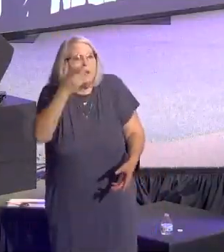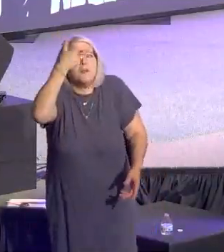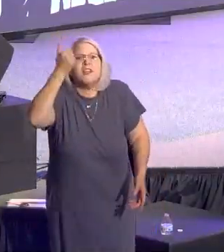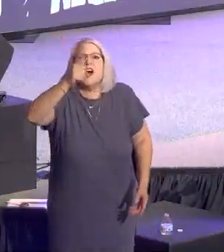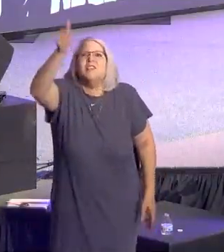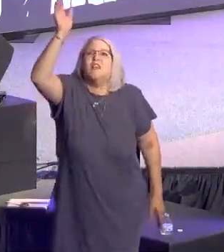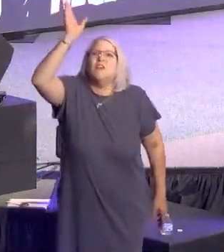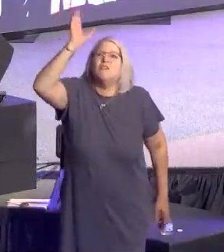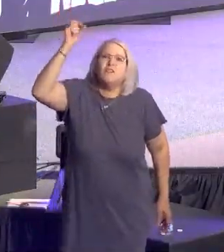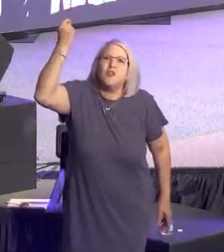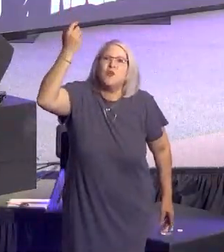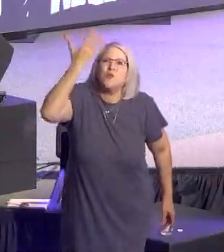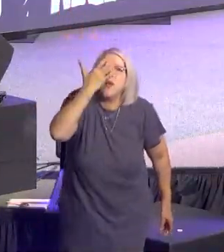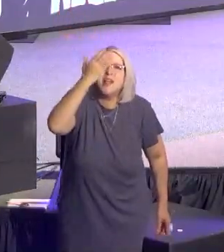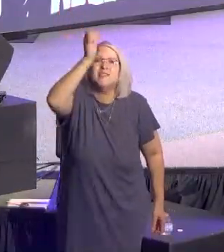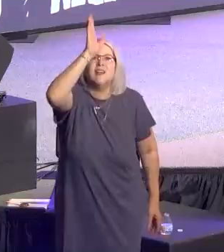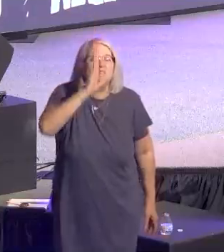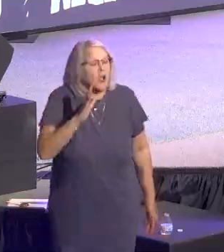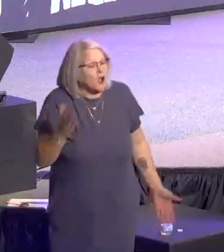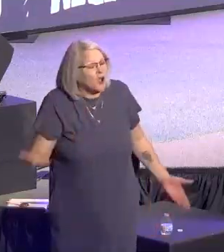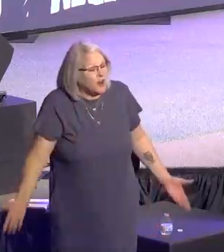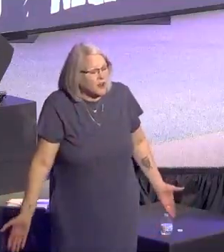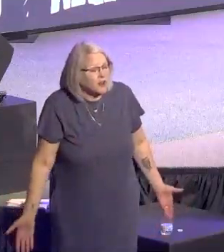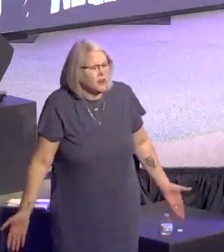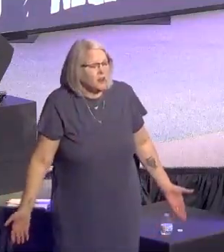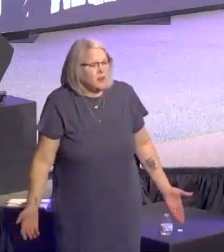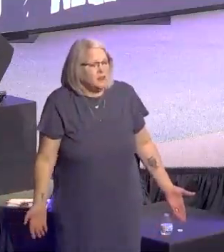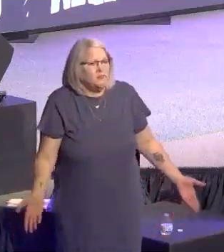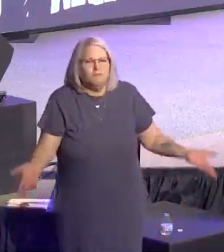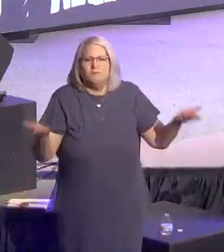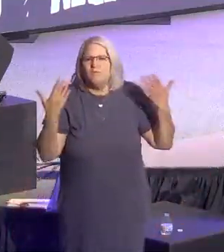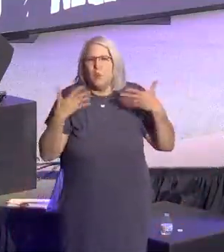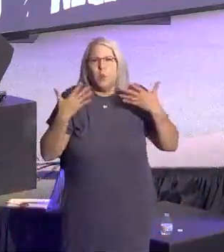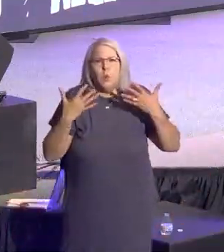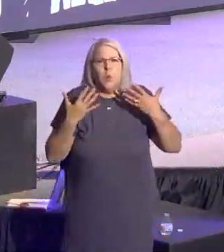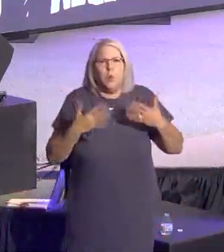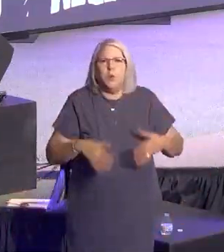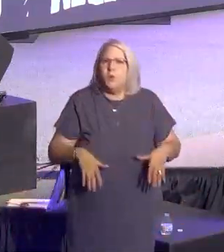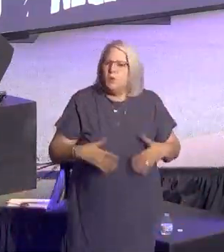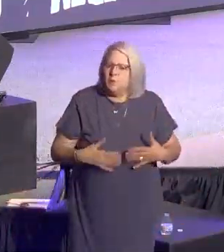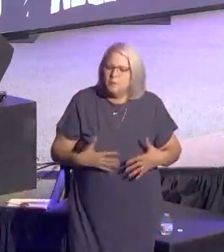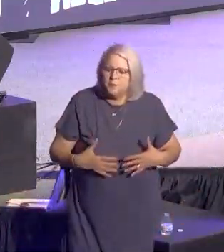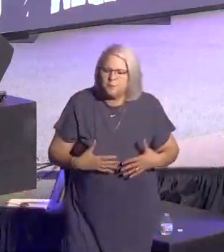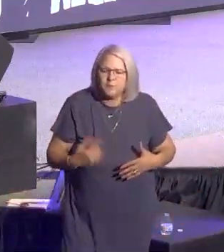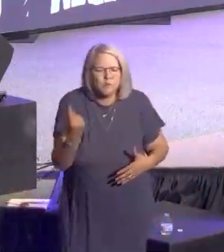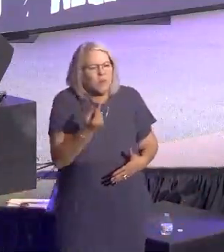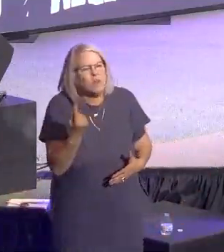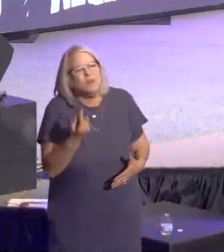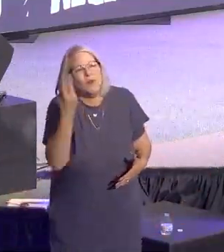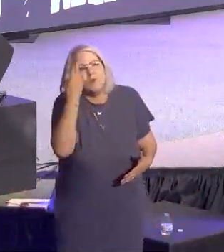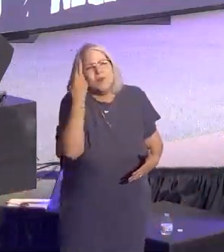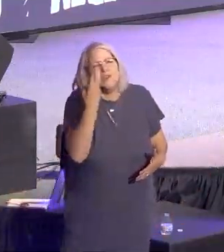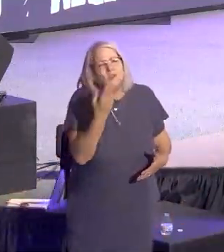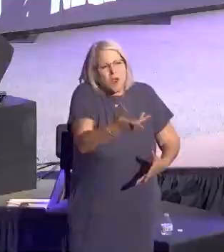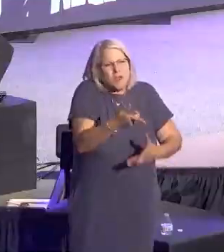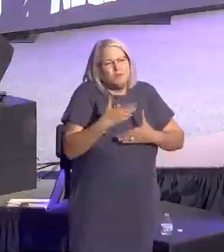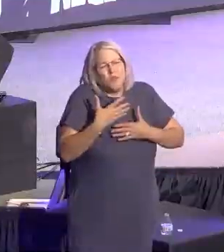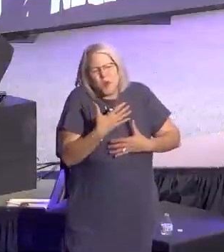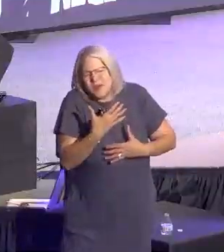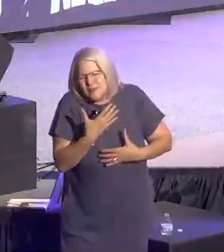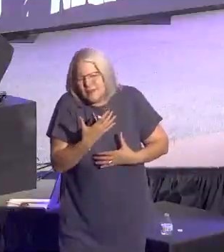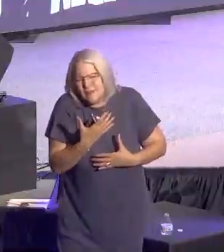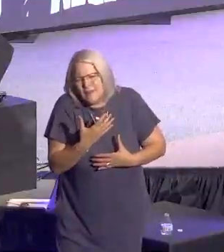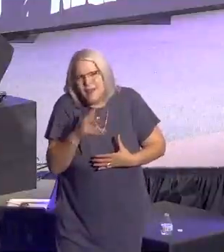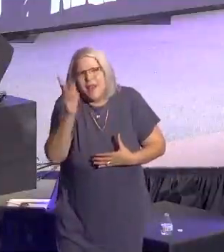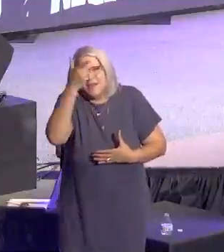is because of the grace of an infinite God. The only reason that you're drawing breath